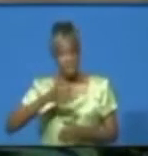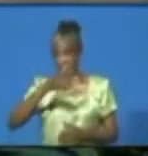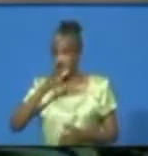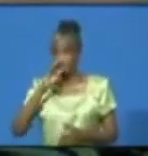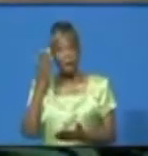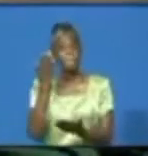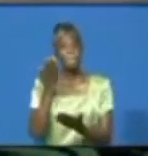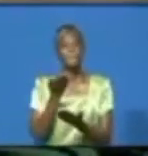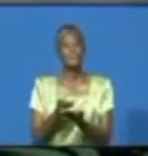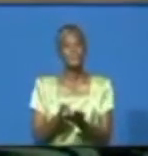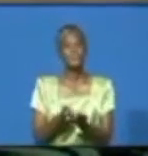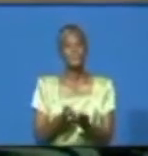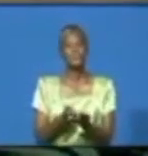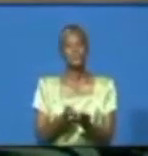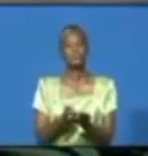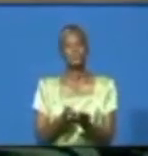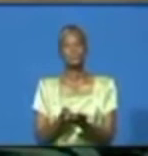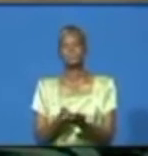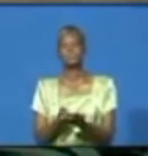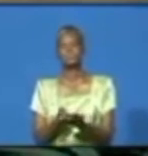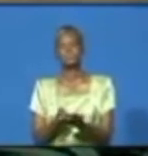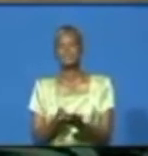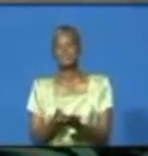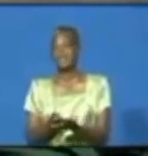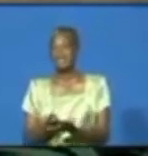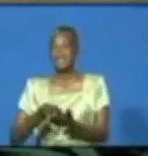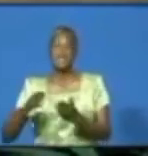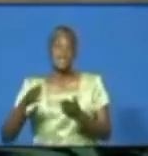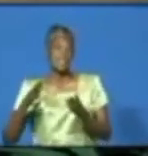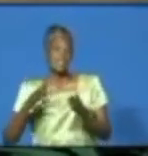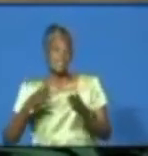Never can prove the delight of his love